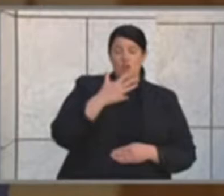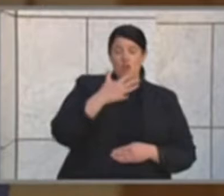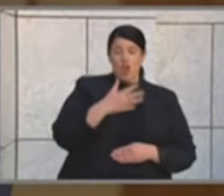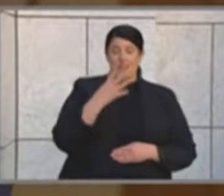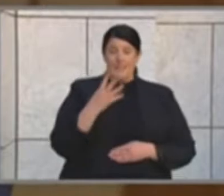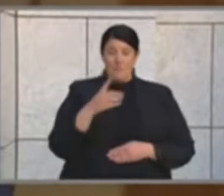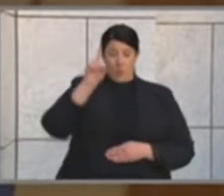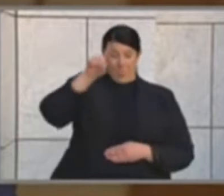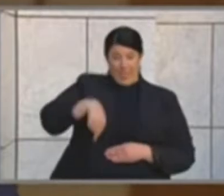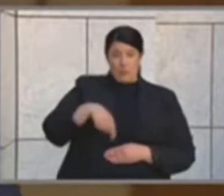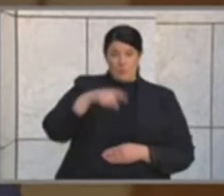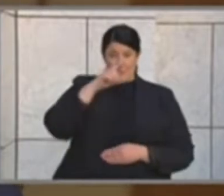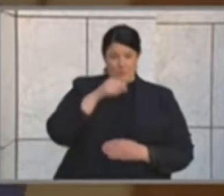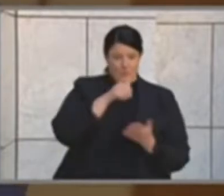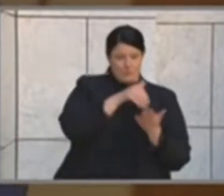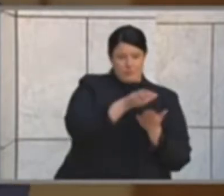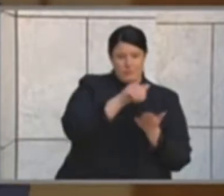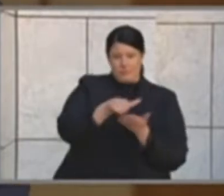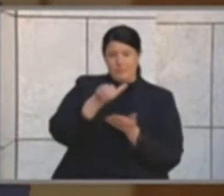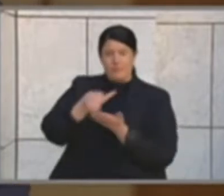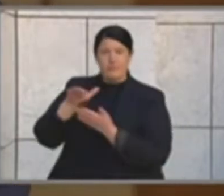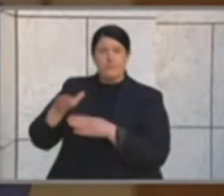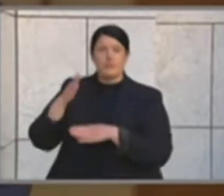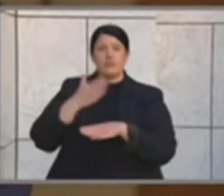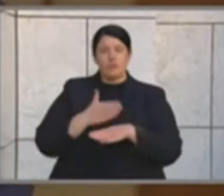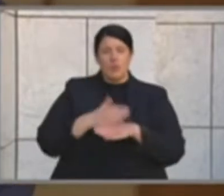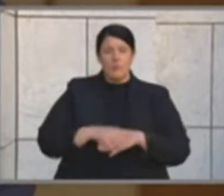594,000 fewer Australians are in a job.